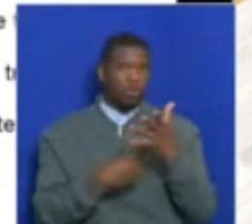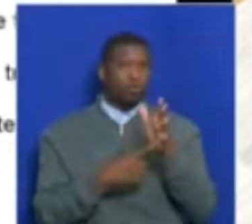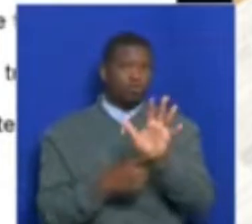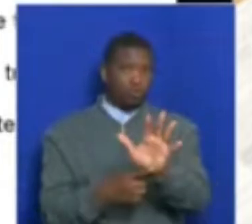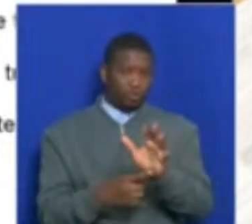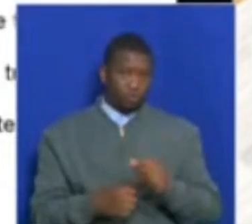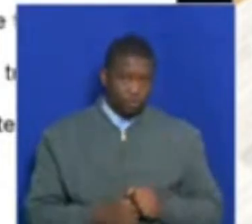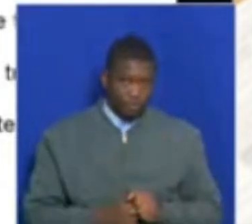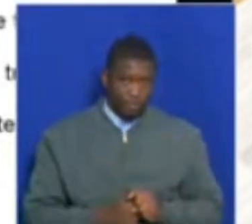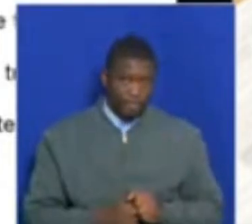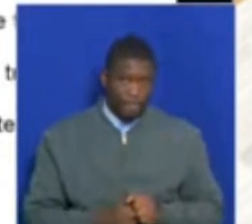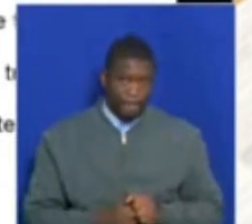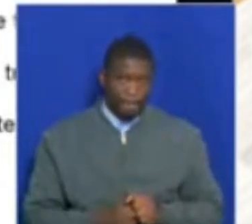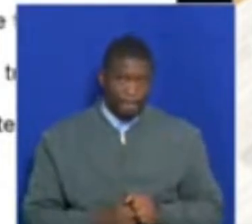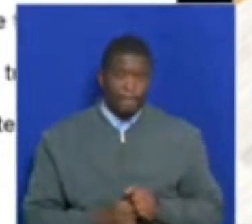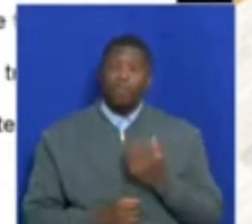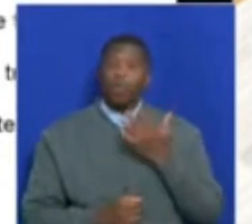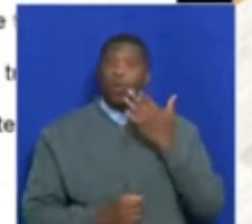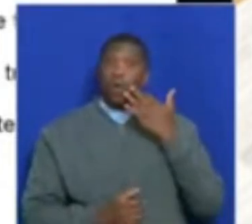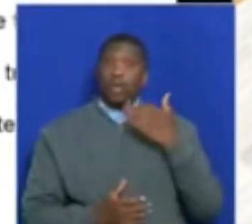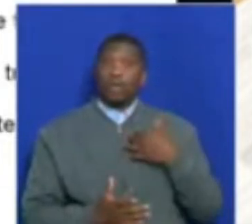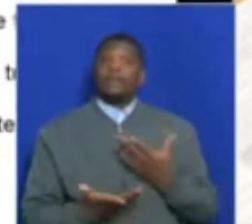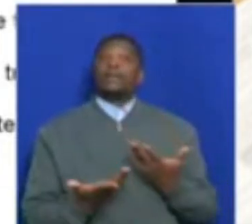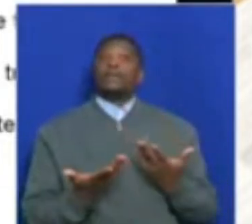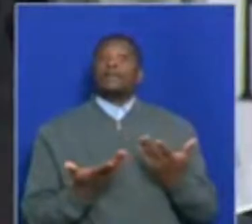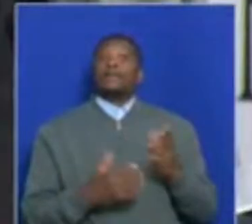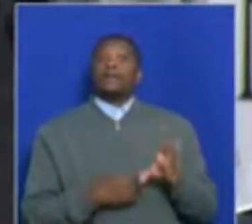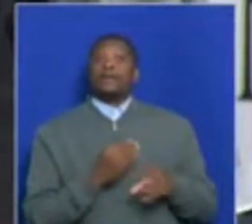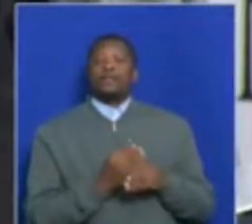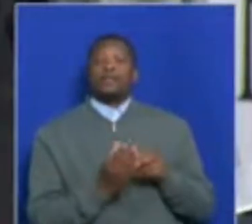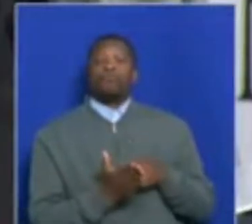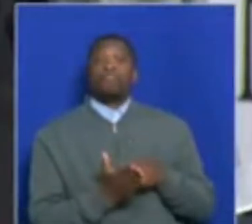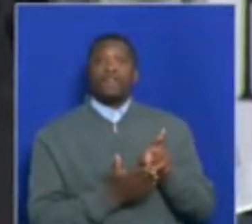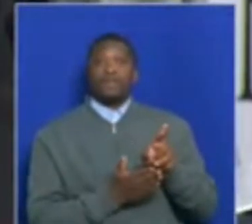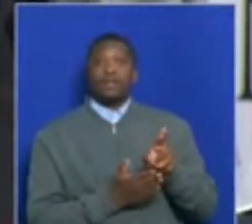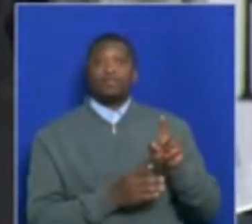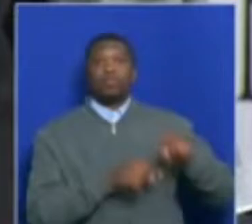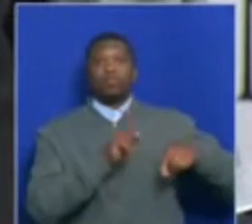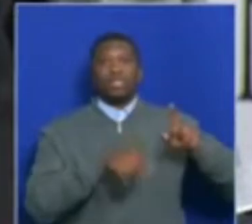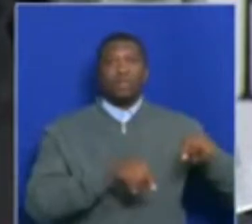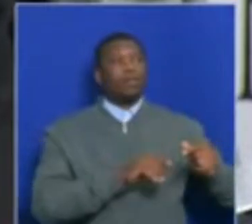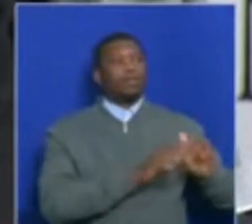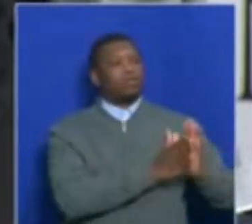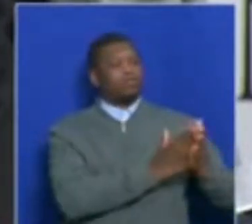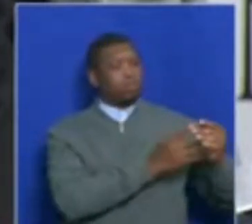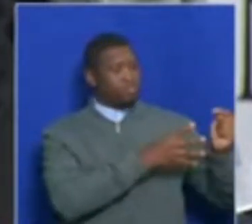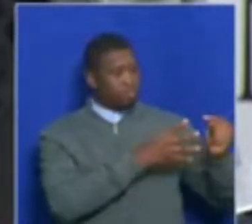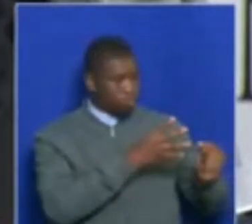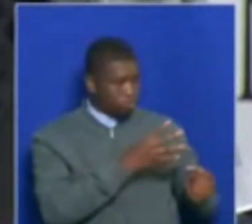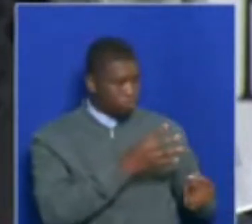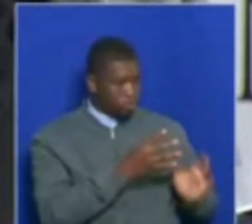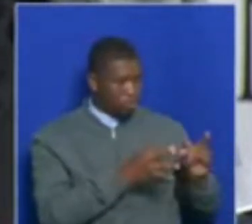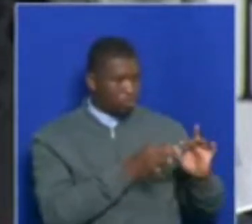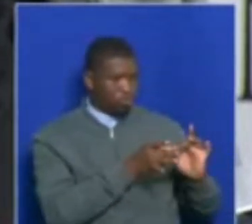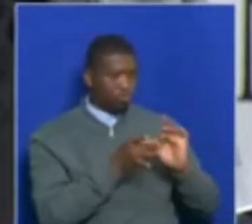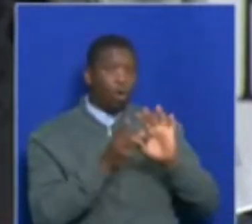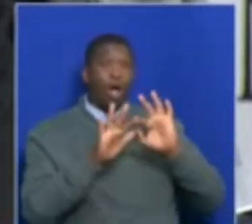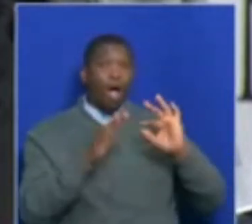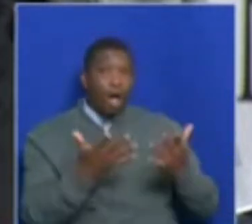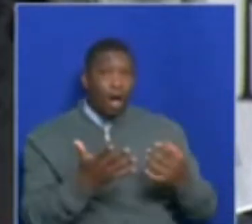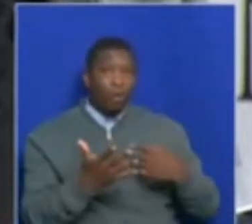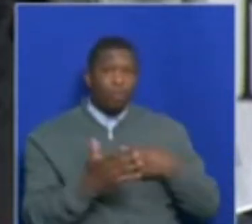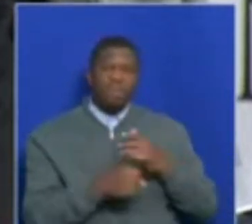make reference to legal prescripts and conclusions therefrom, I do so based on my understanding of the legal prescripts,